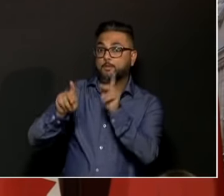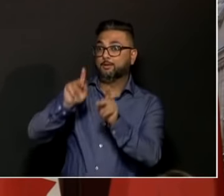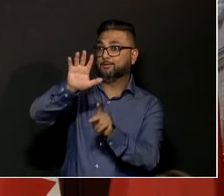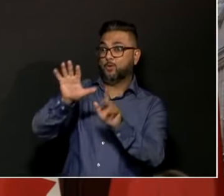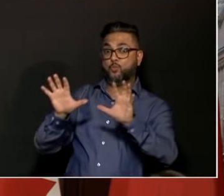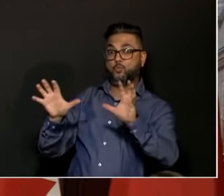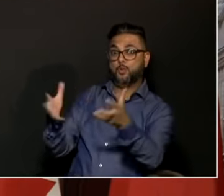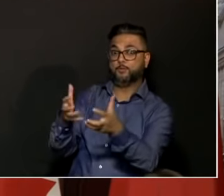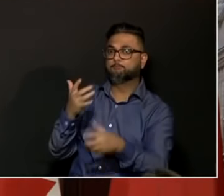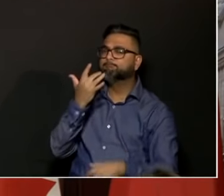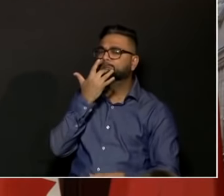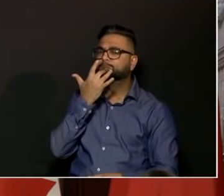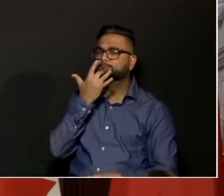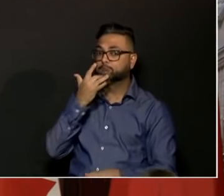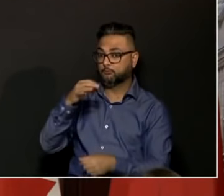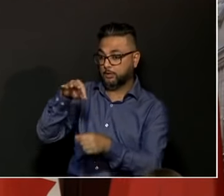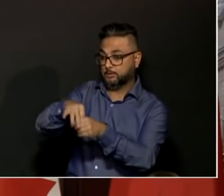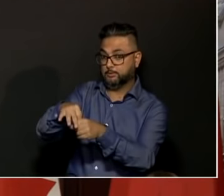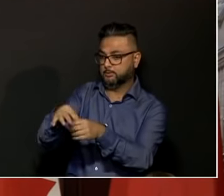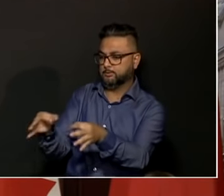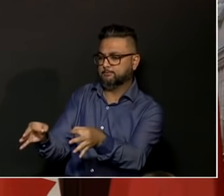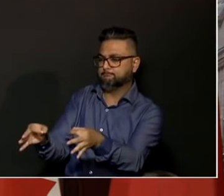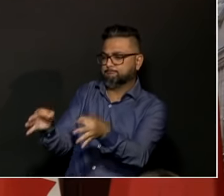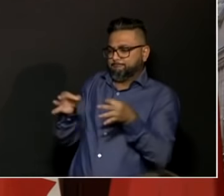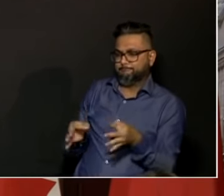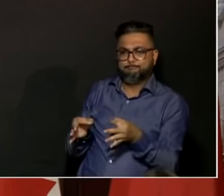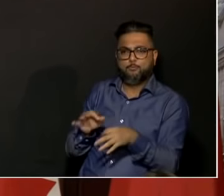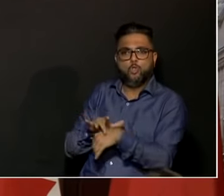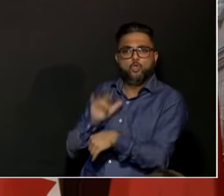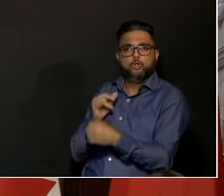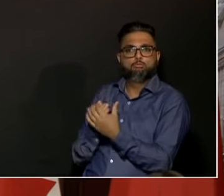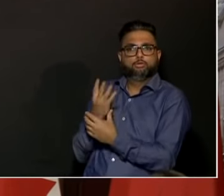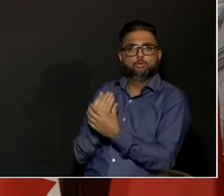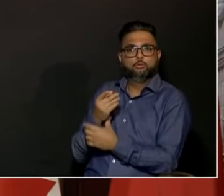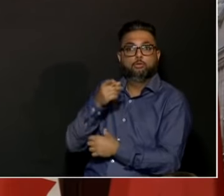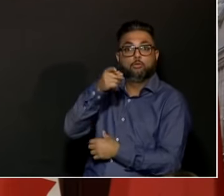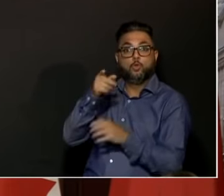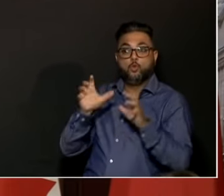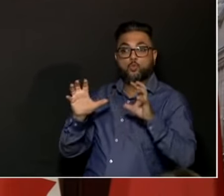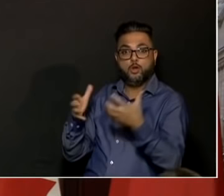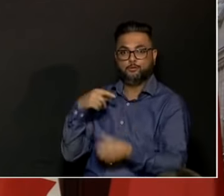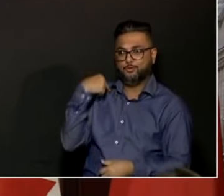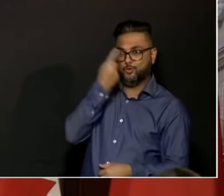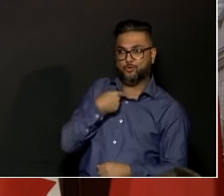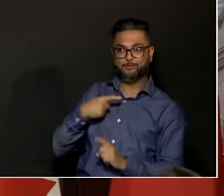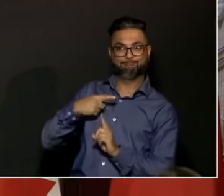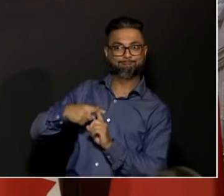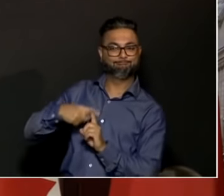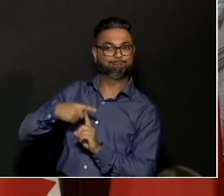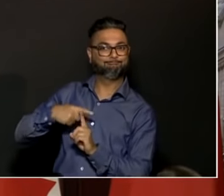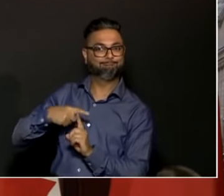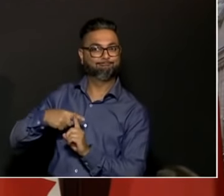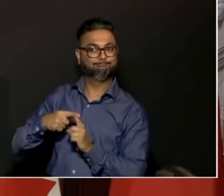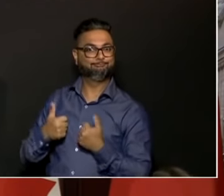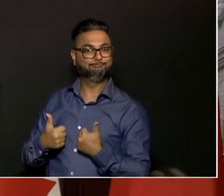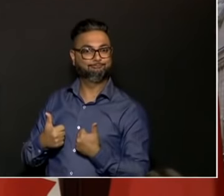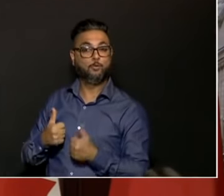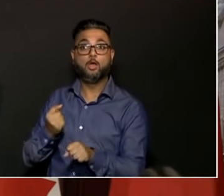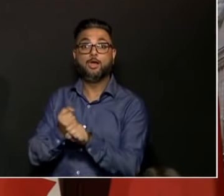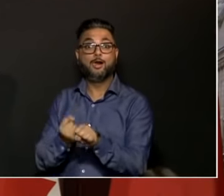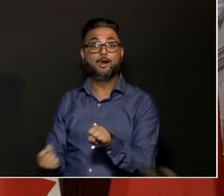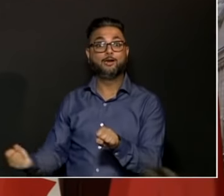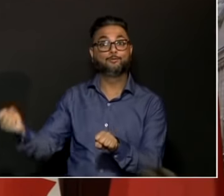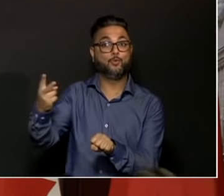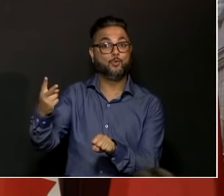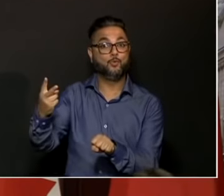have an earlier election because the polls are very good for your party right now and for you right now, and they may not be so good 2 years from now, if we're